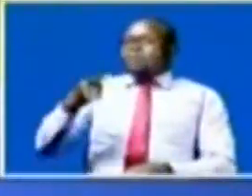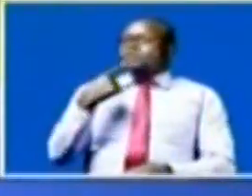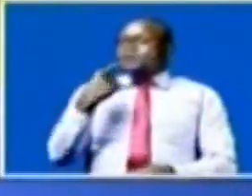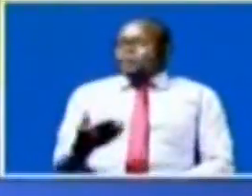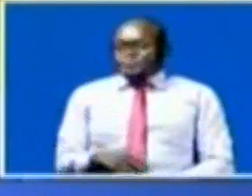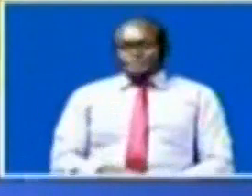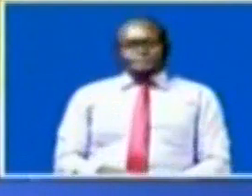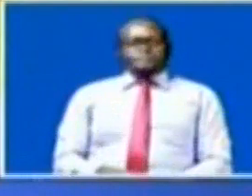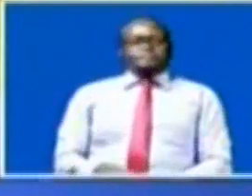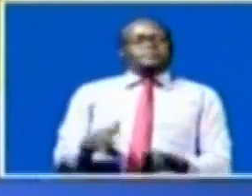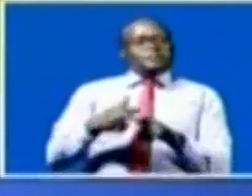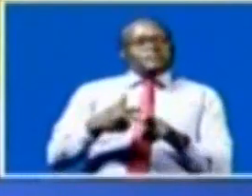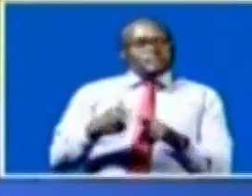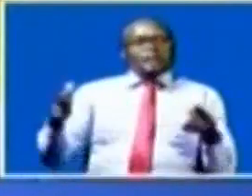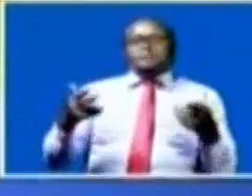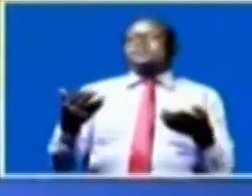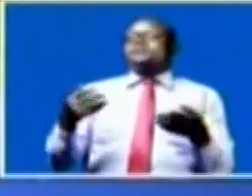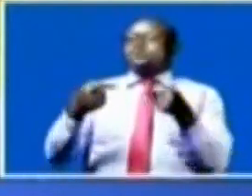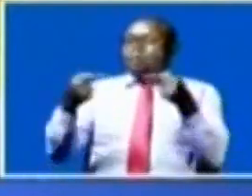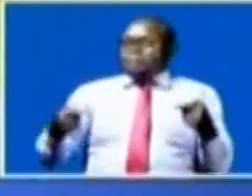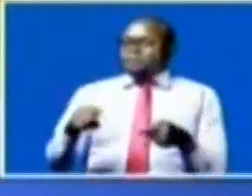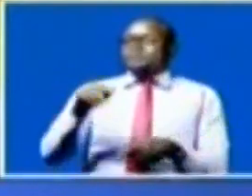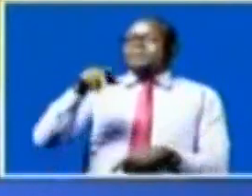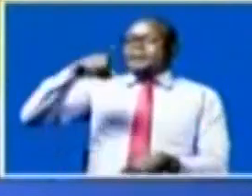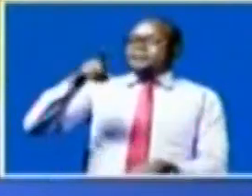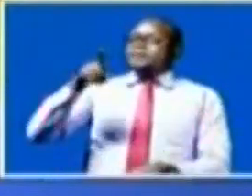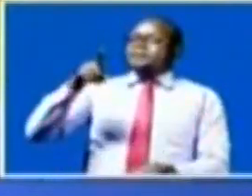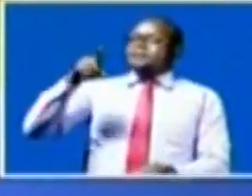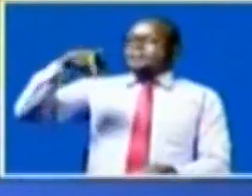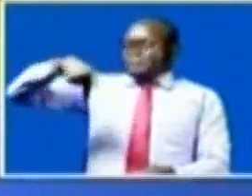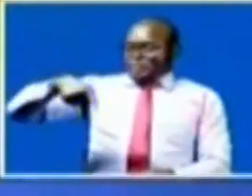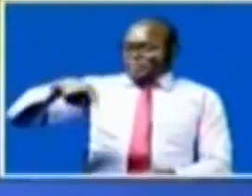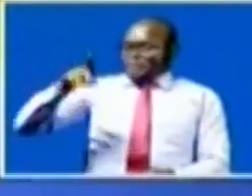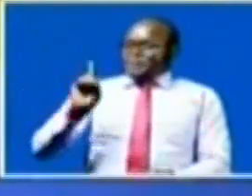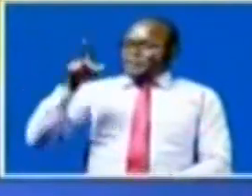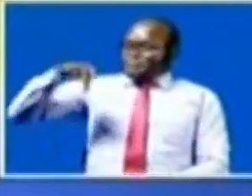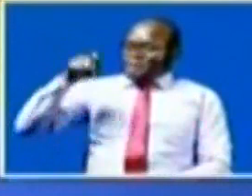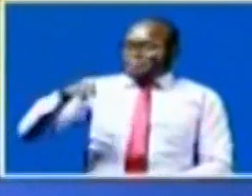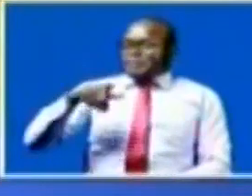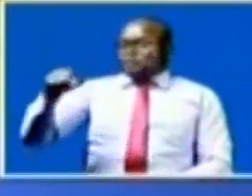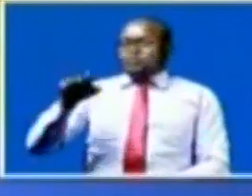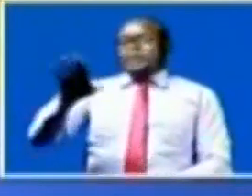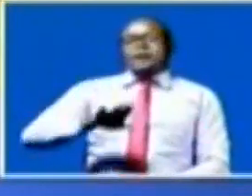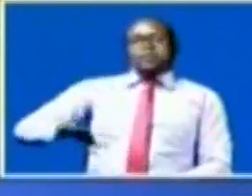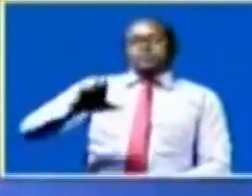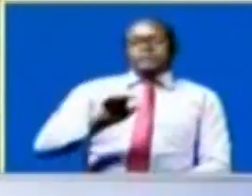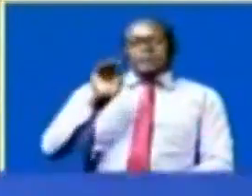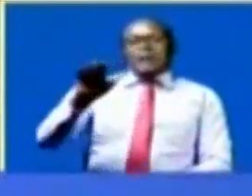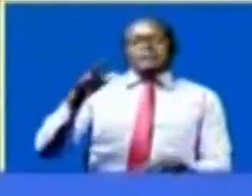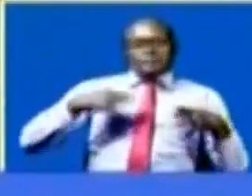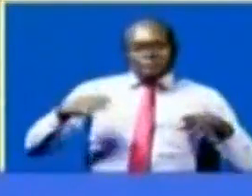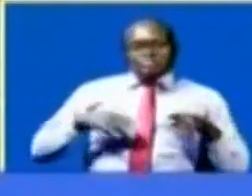purporting to stand against the DP currently, go to their constituencies, ask